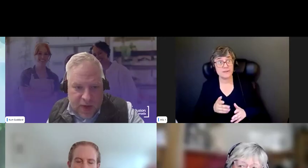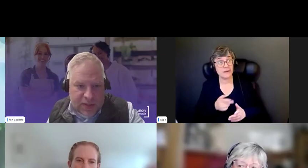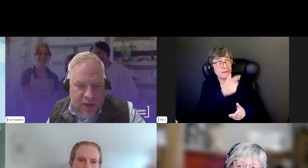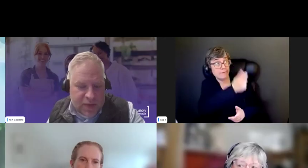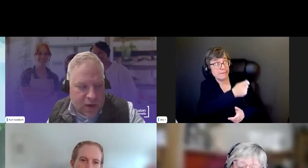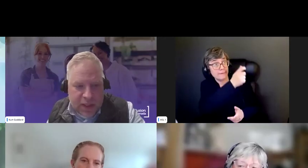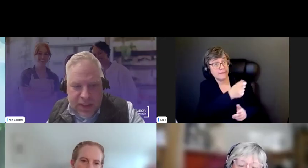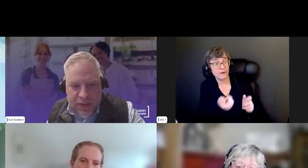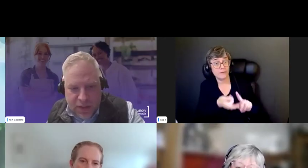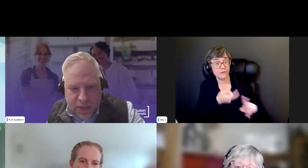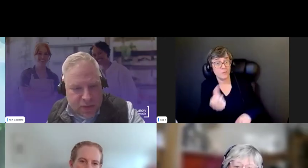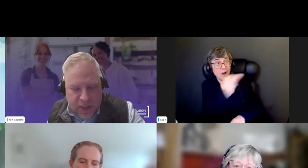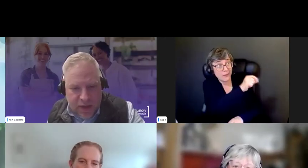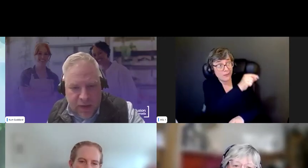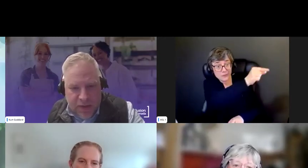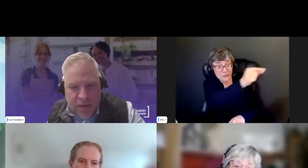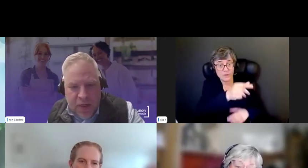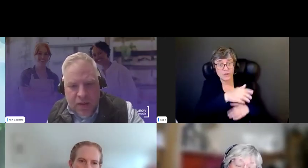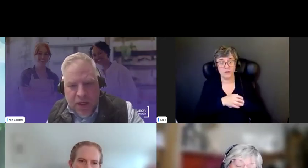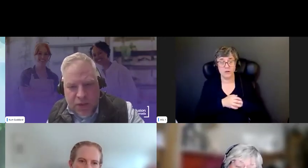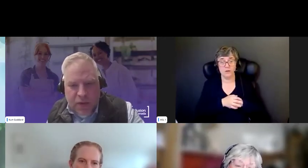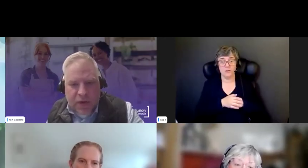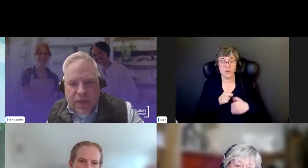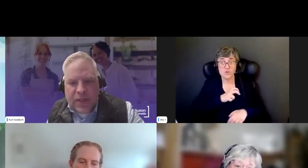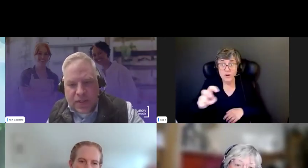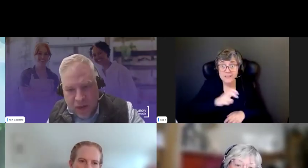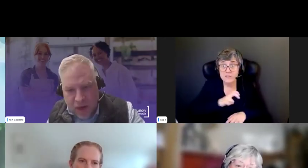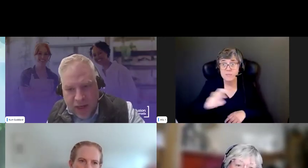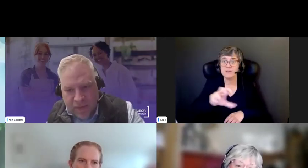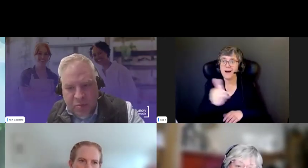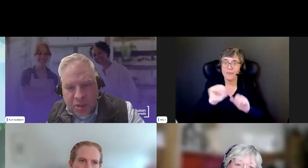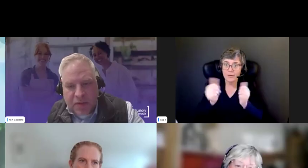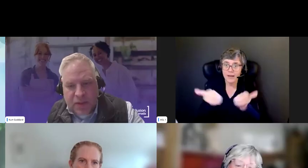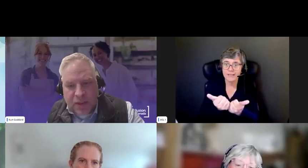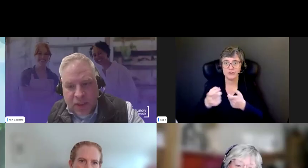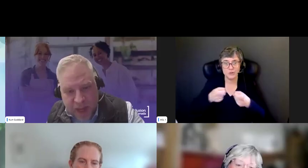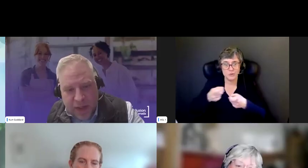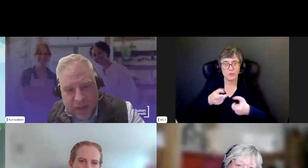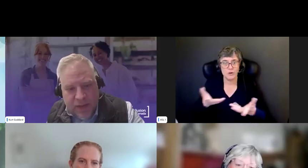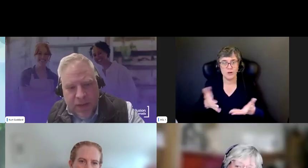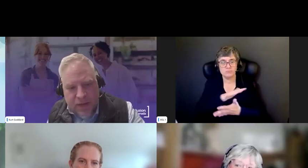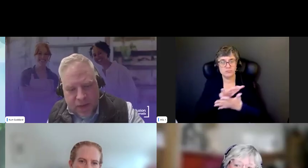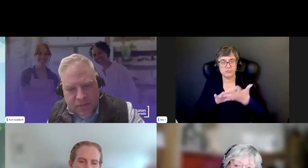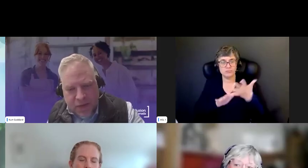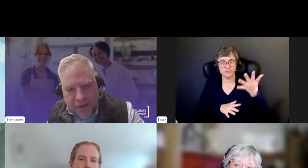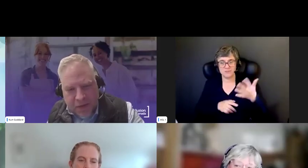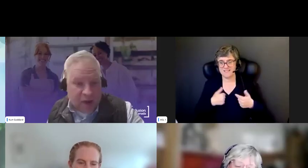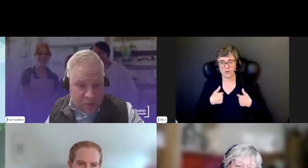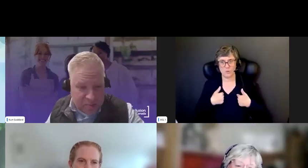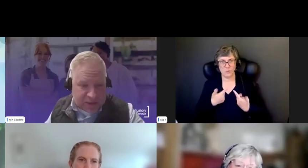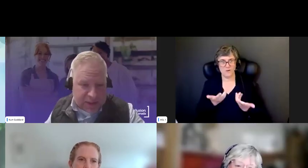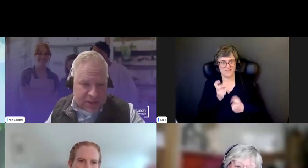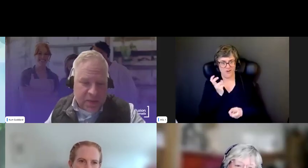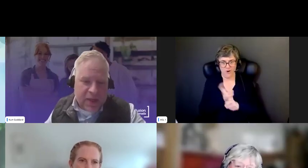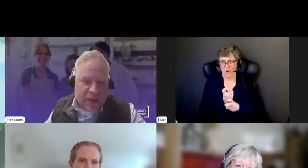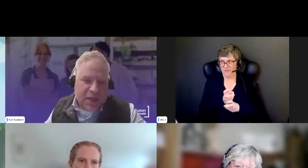the rest of the architecture is already there. So the controller does not have to build the dependence. The government